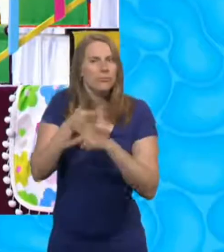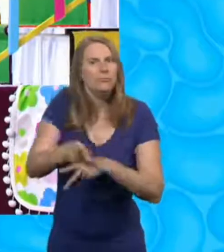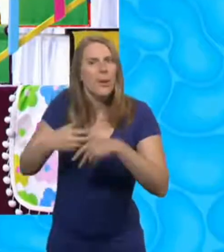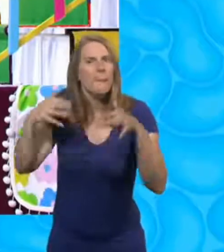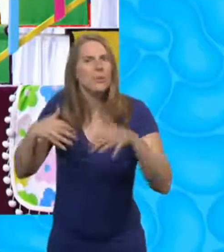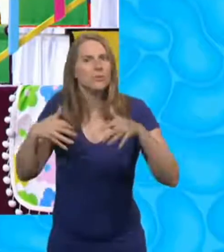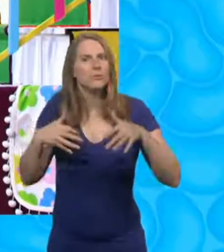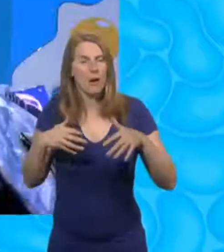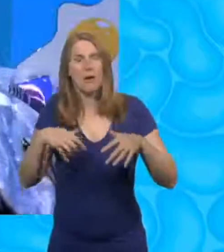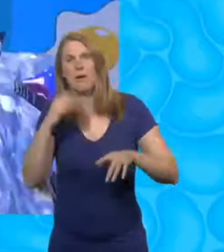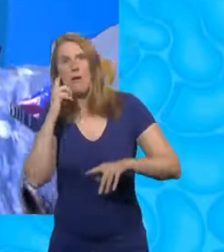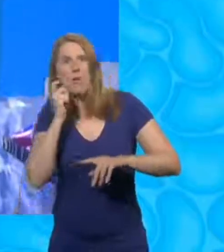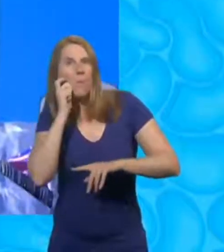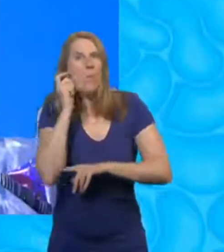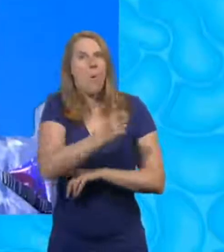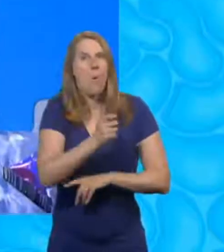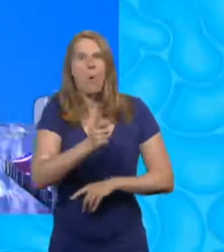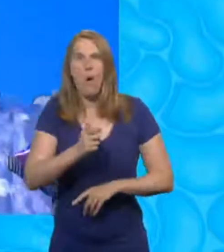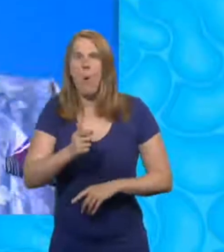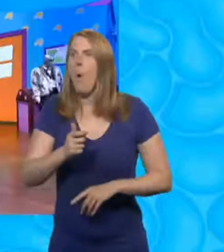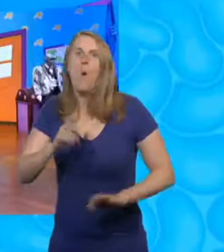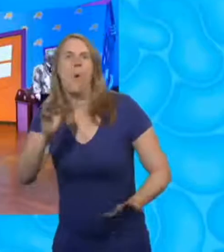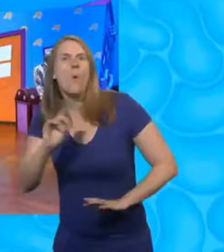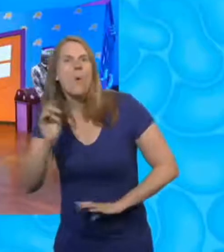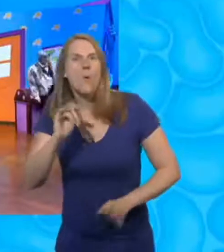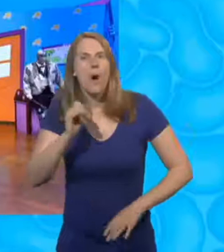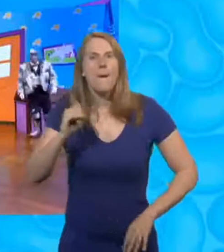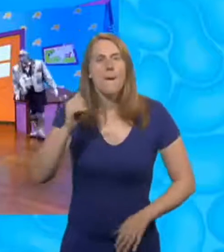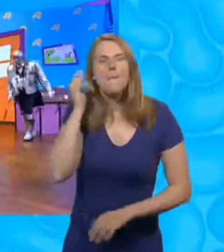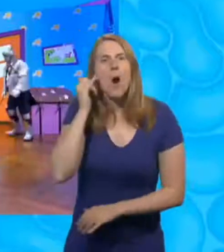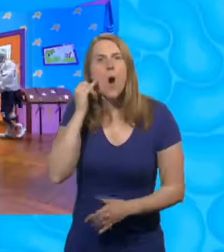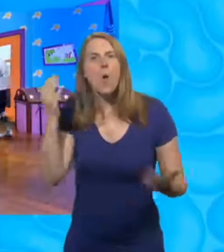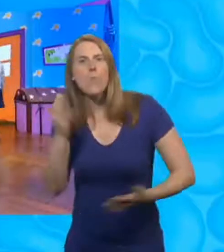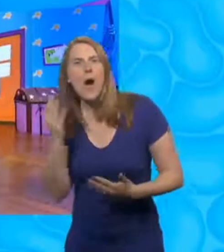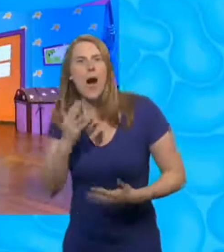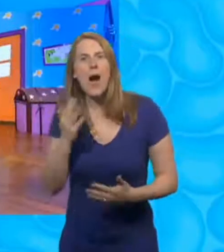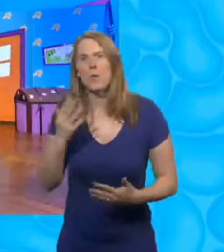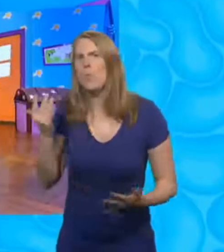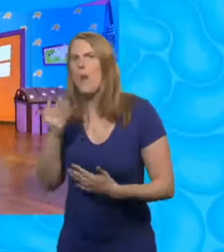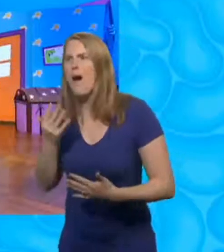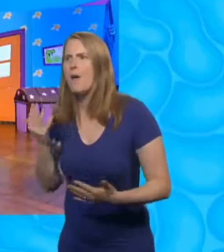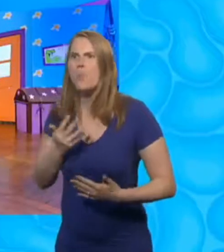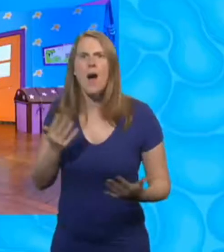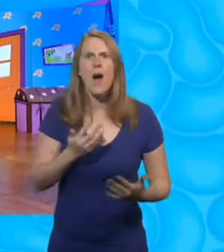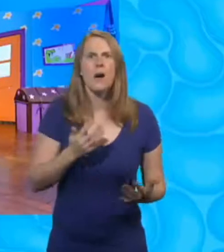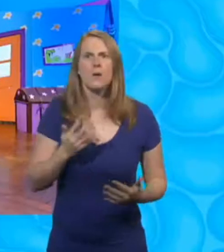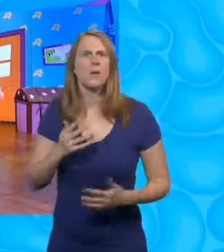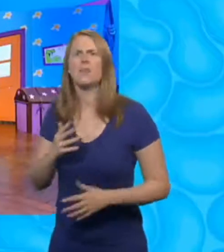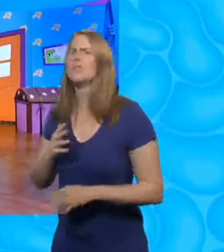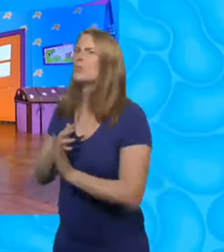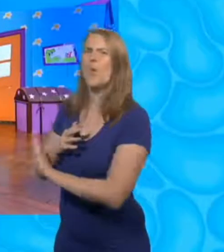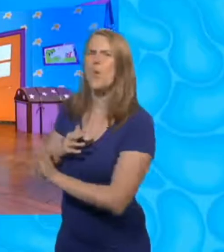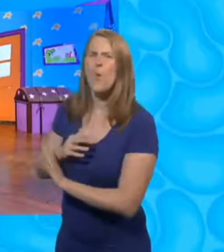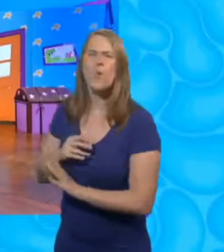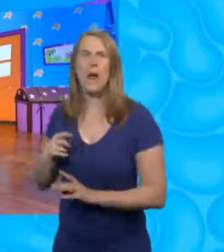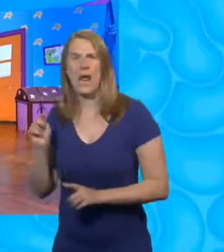Sitting Agency straight away. I will. Where's the phone? Where's the phone? Hello? That's not over it. Over here, Robert.